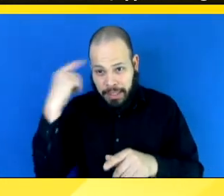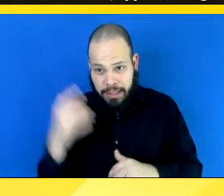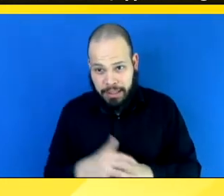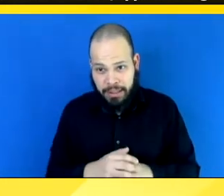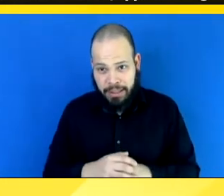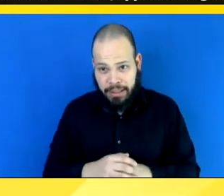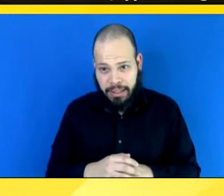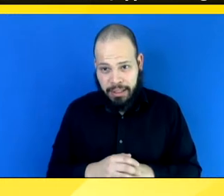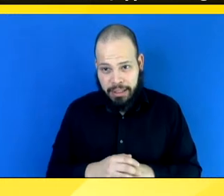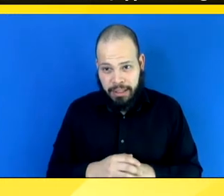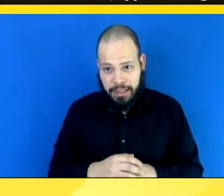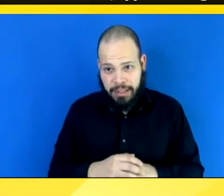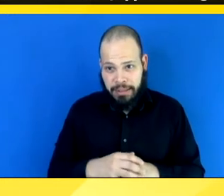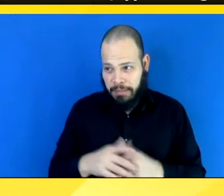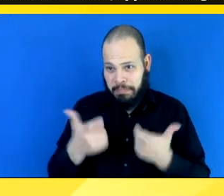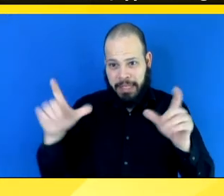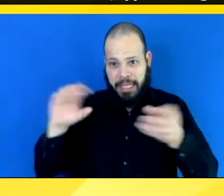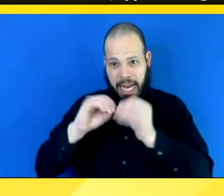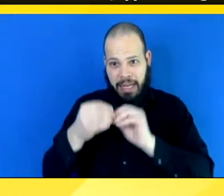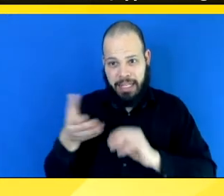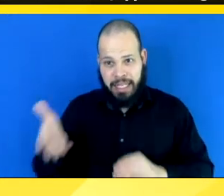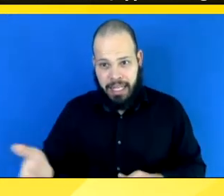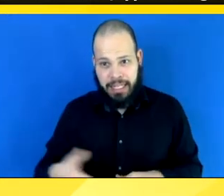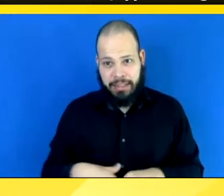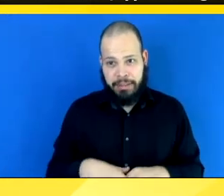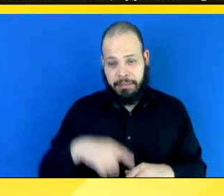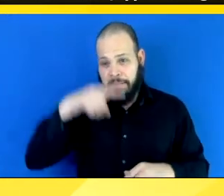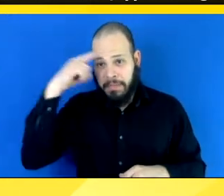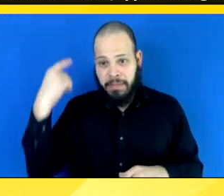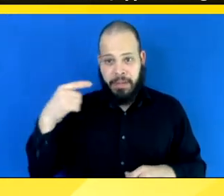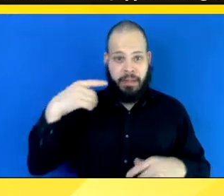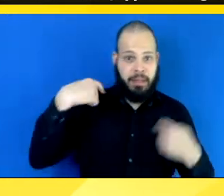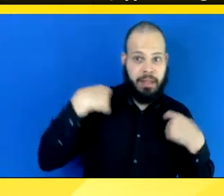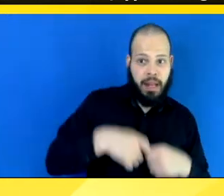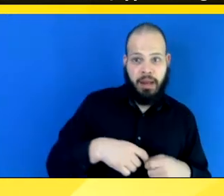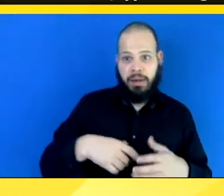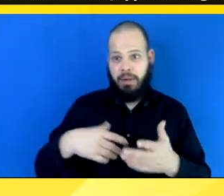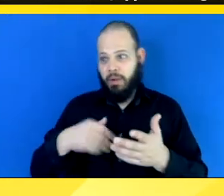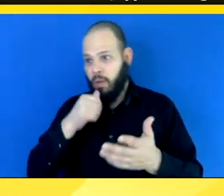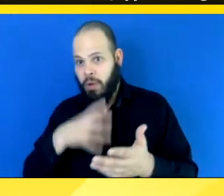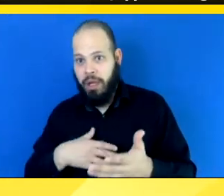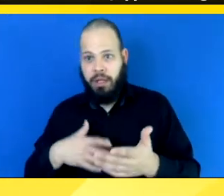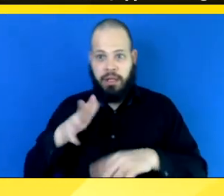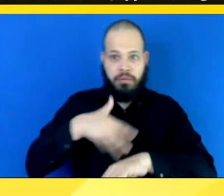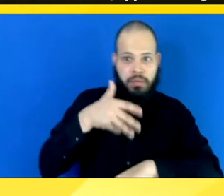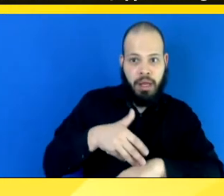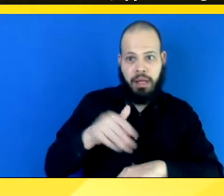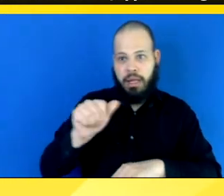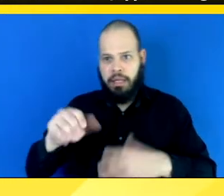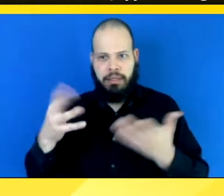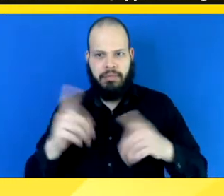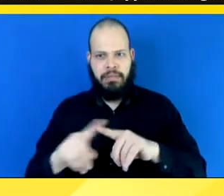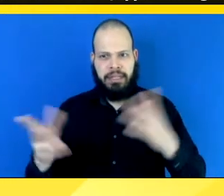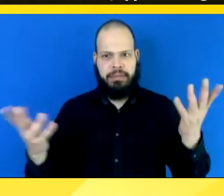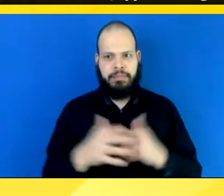Latino. But don't play with us. You can't give us 30 pieces of silver.